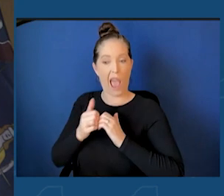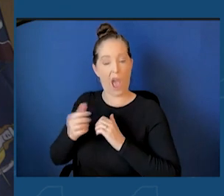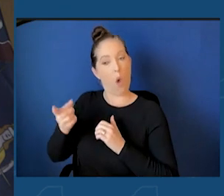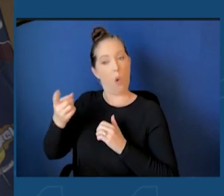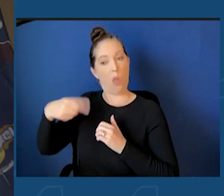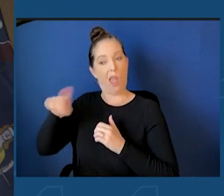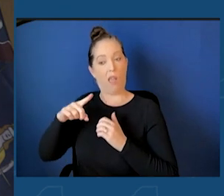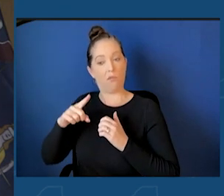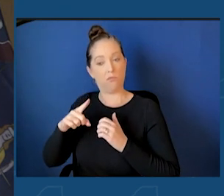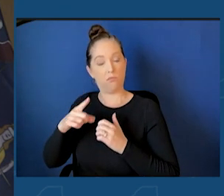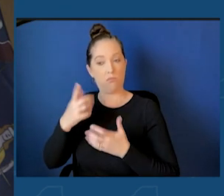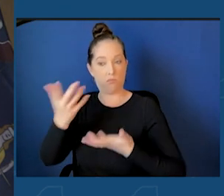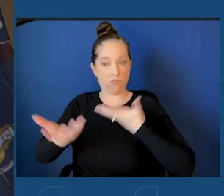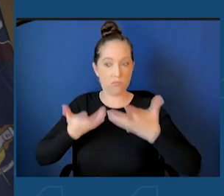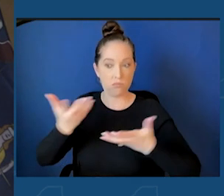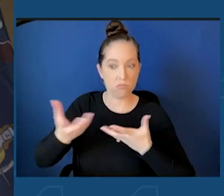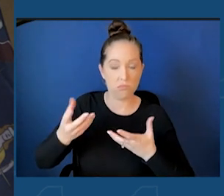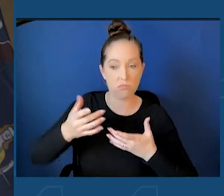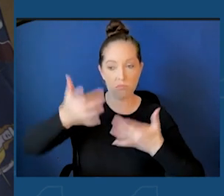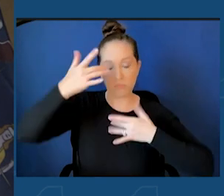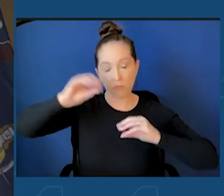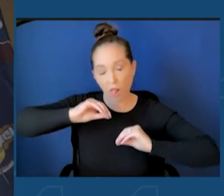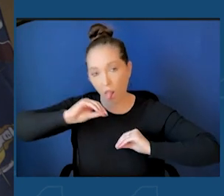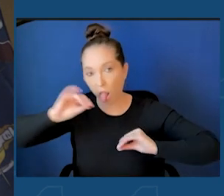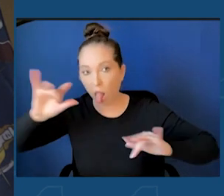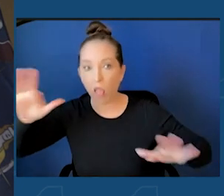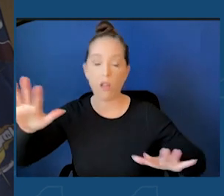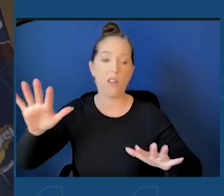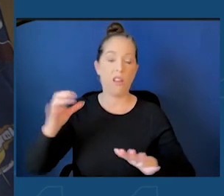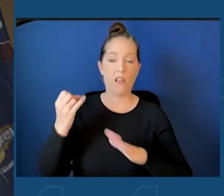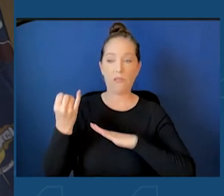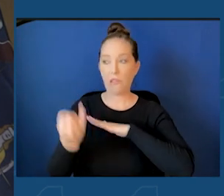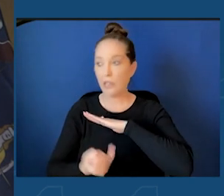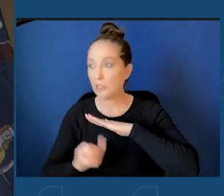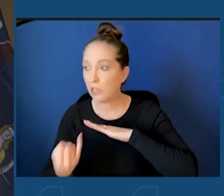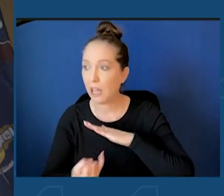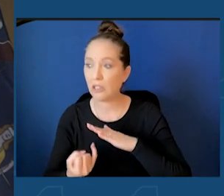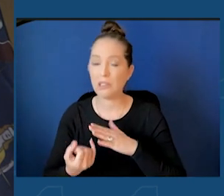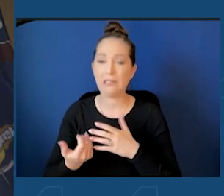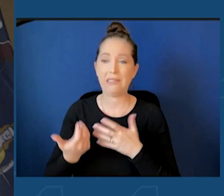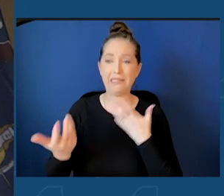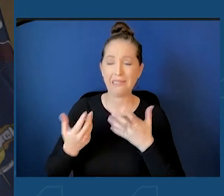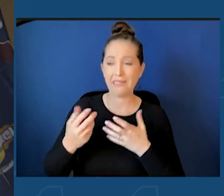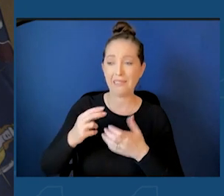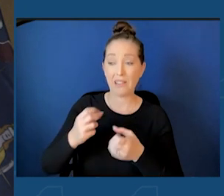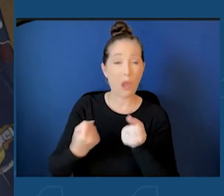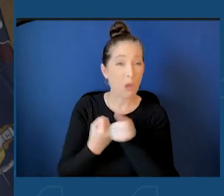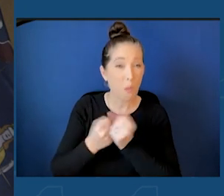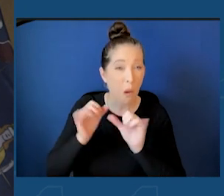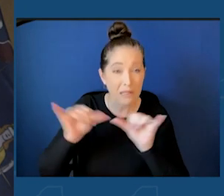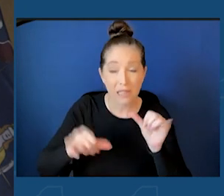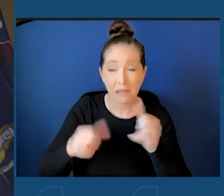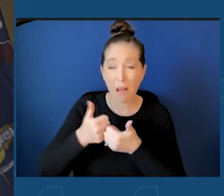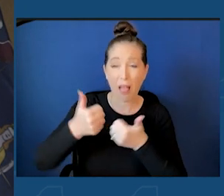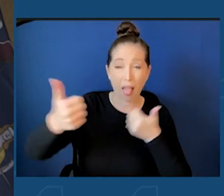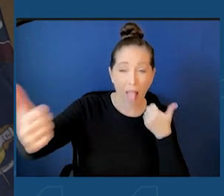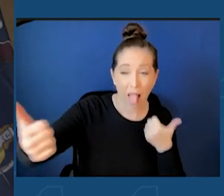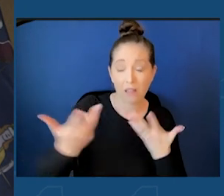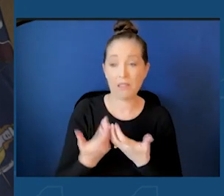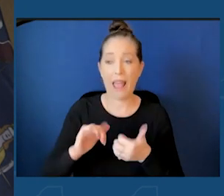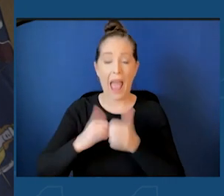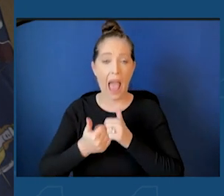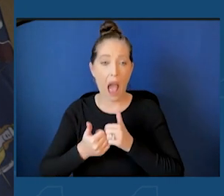pandemic, the isolation, the distance from their normal support systems, how they got through it, how they often help their own